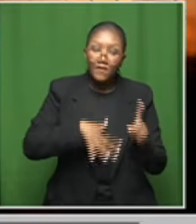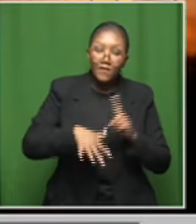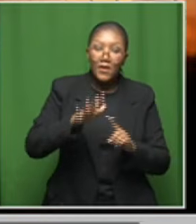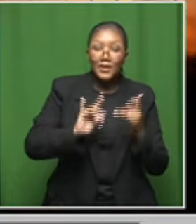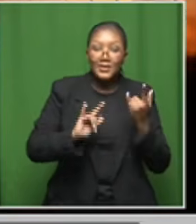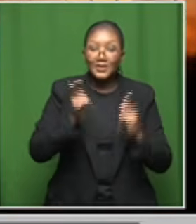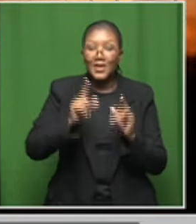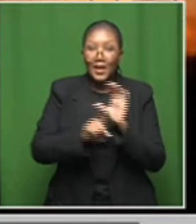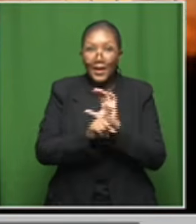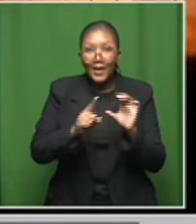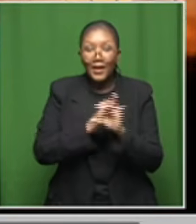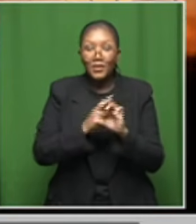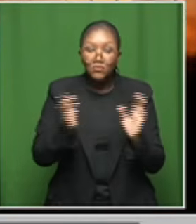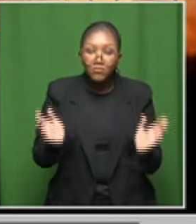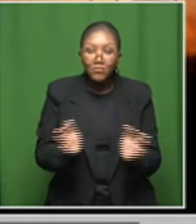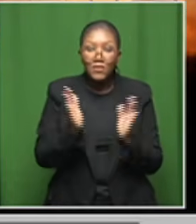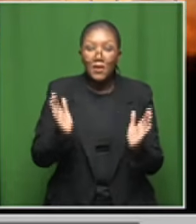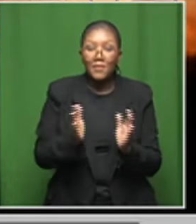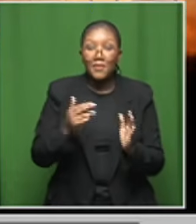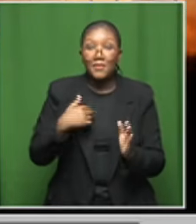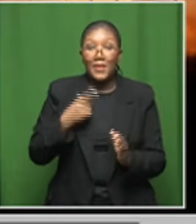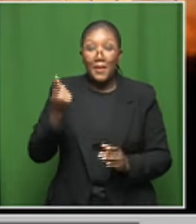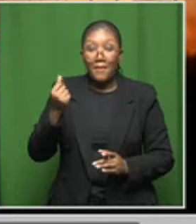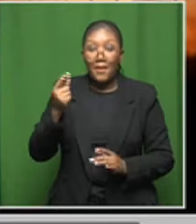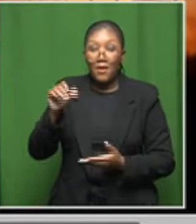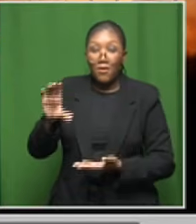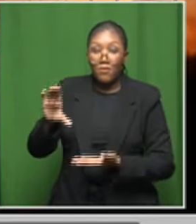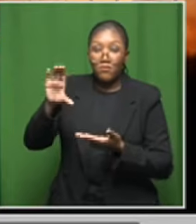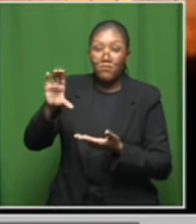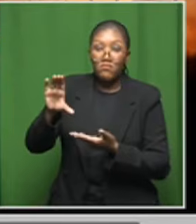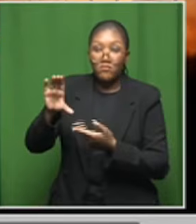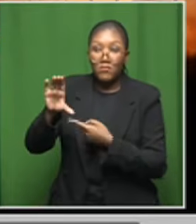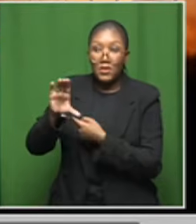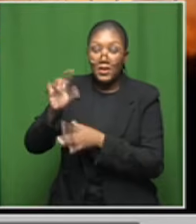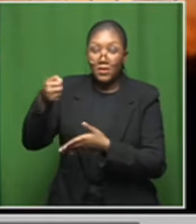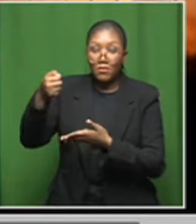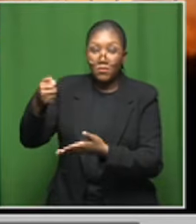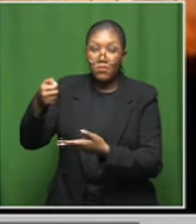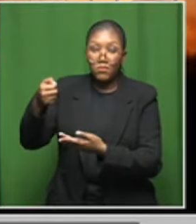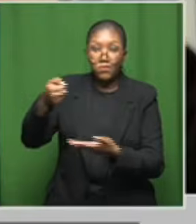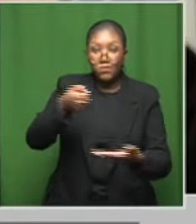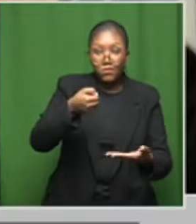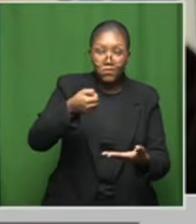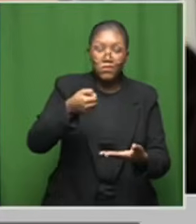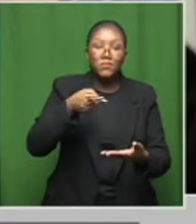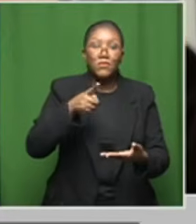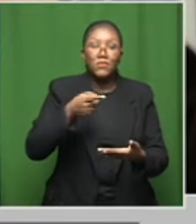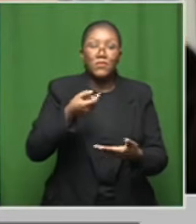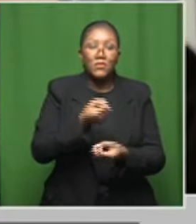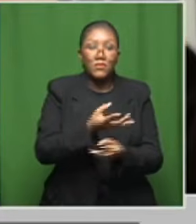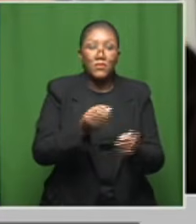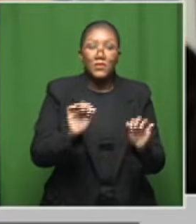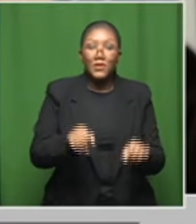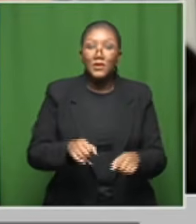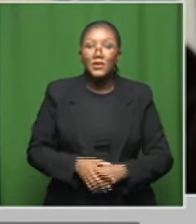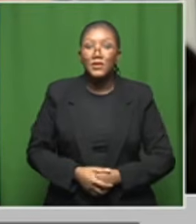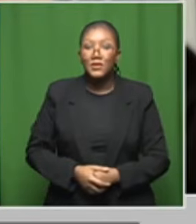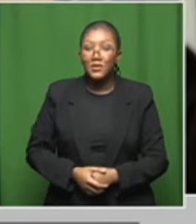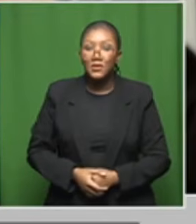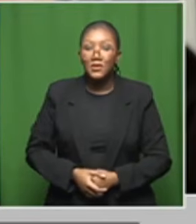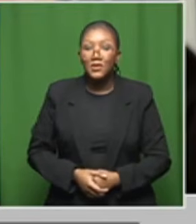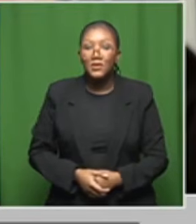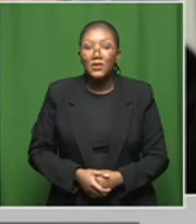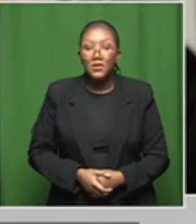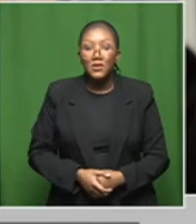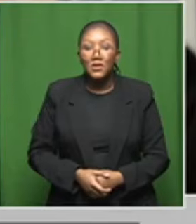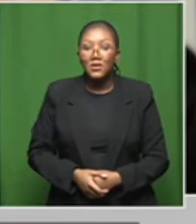then use the funds we raise for the kids and the community and wherever we need it on the ground. Okay, Kay,